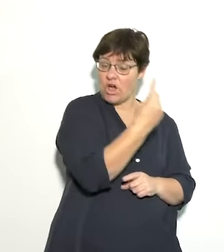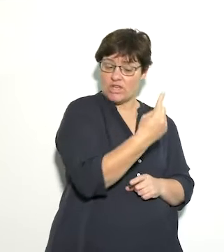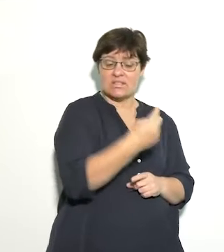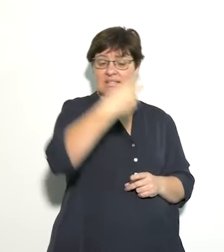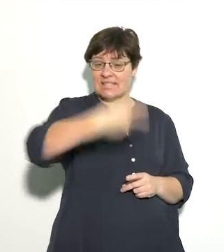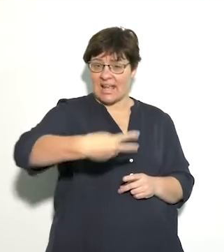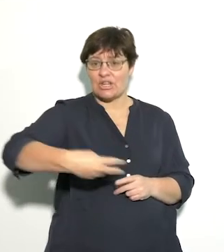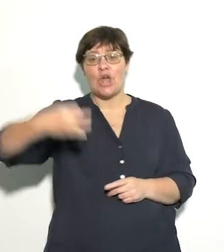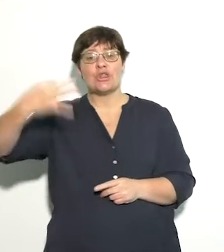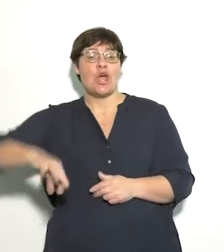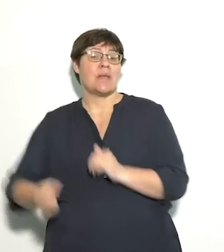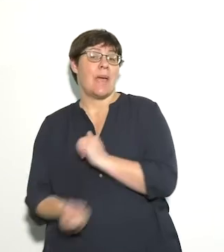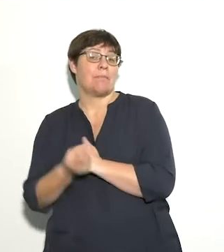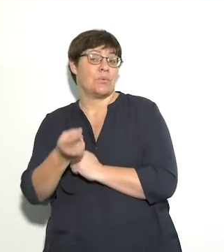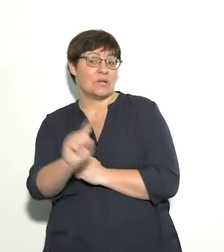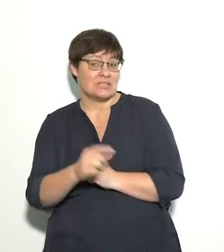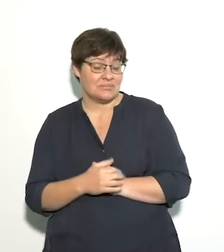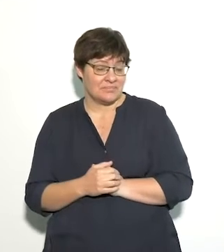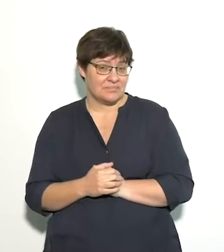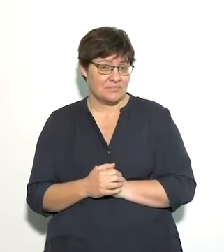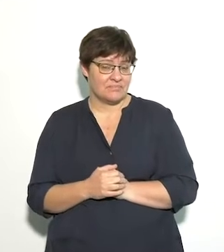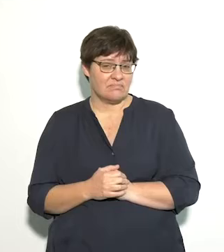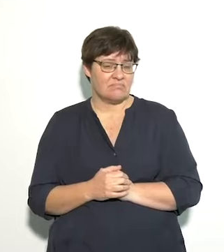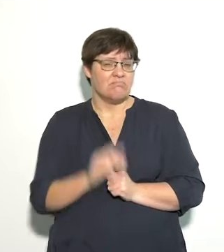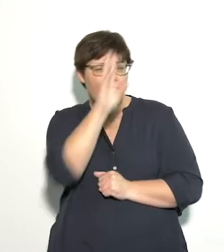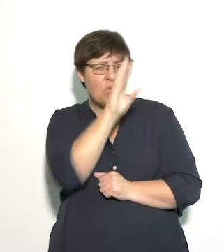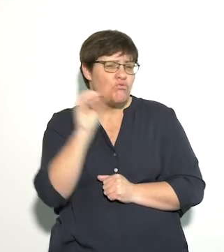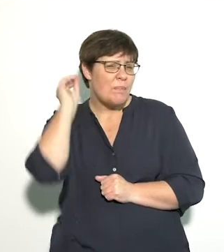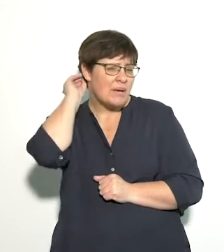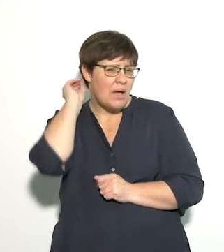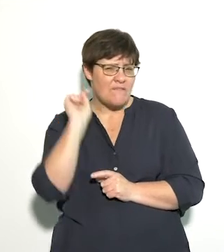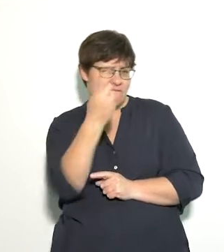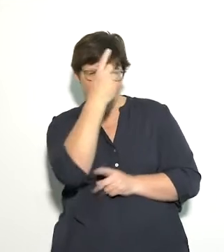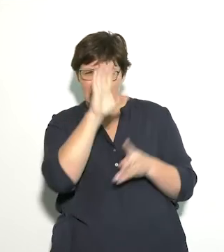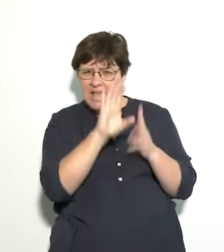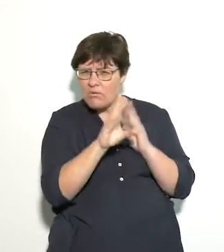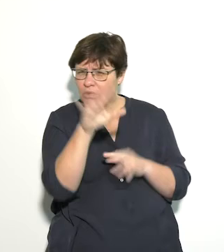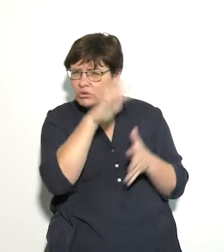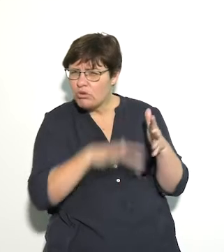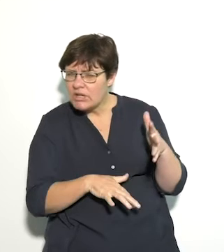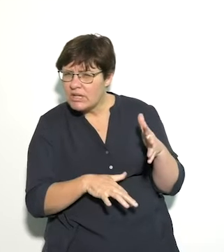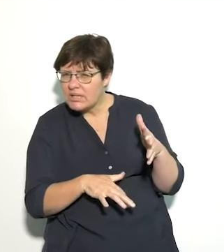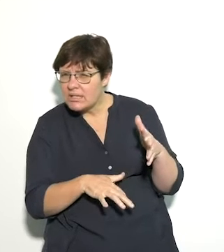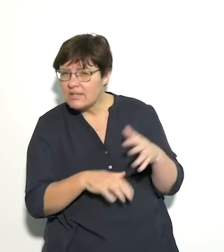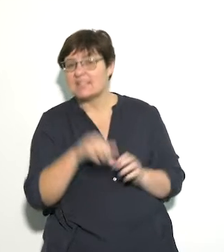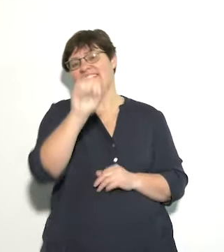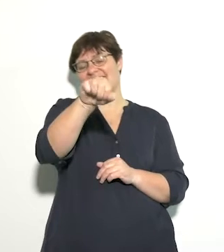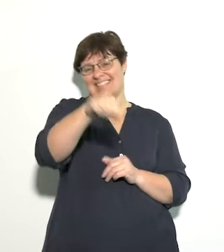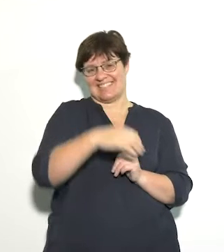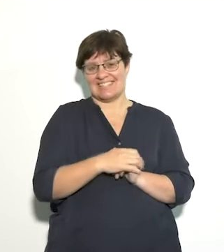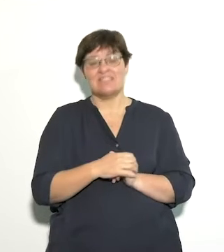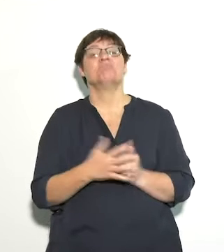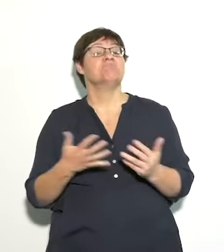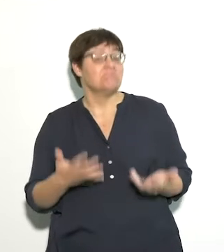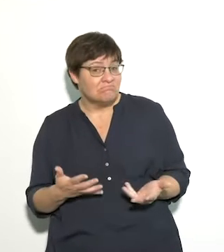first, second, and third. Now, do you remember the first character in the story?